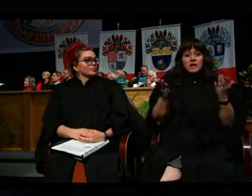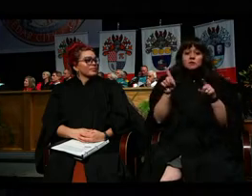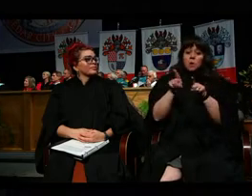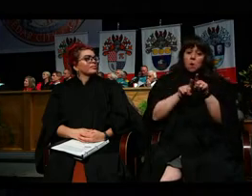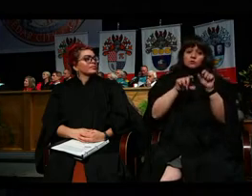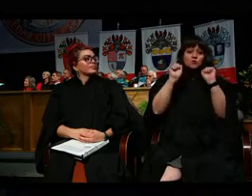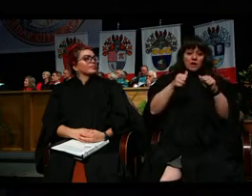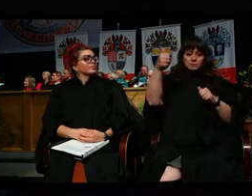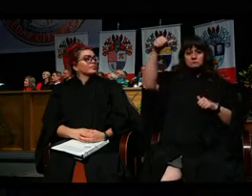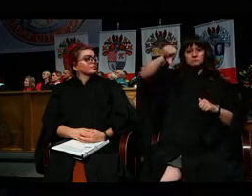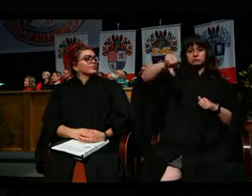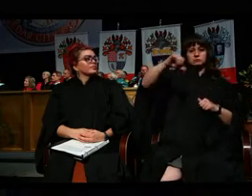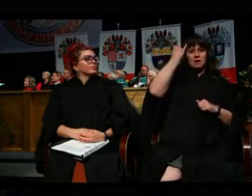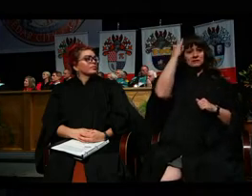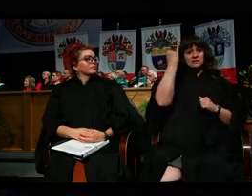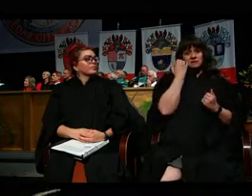things.